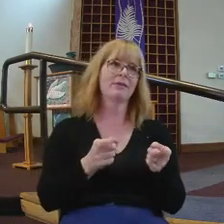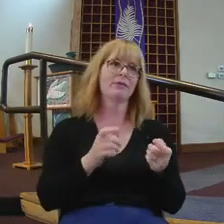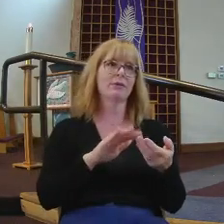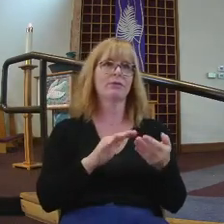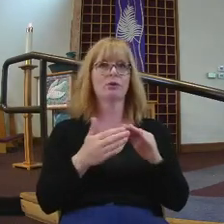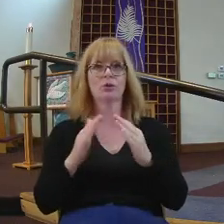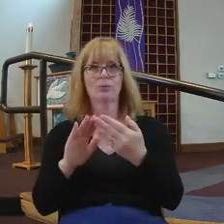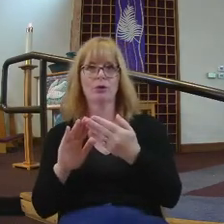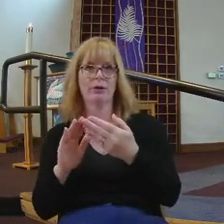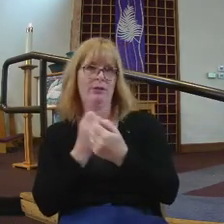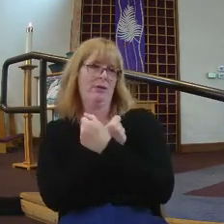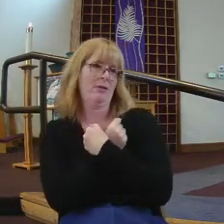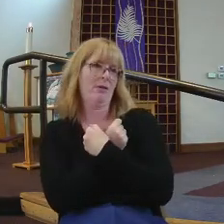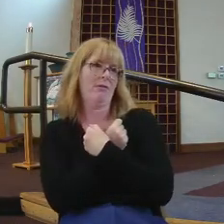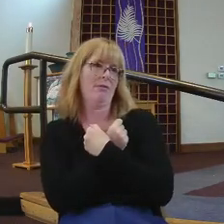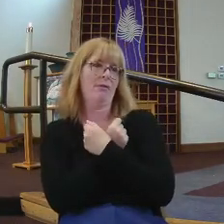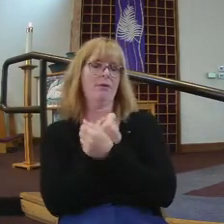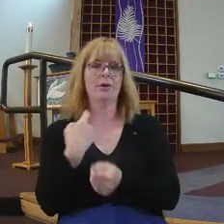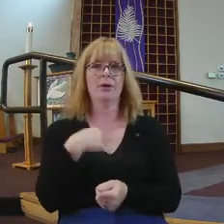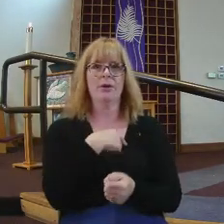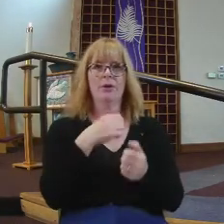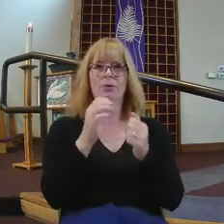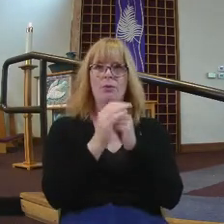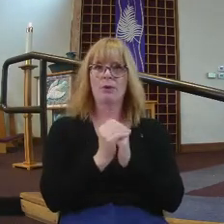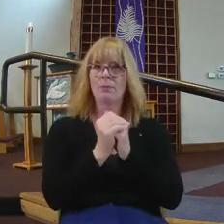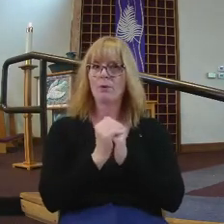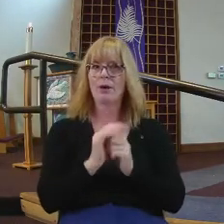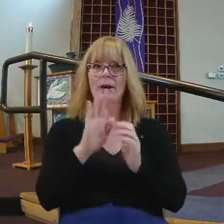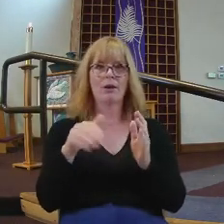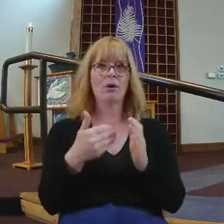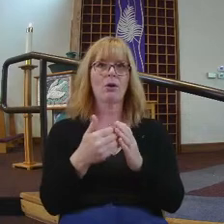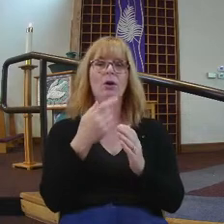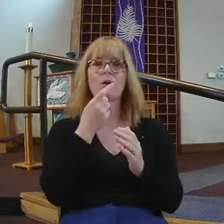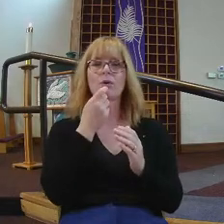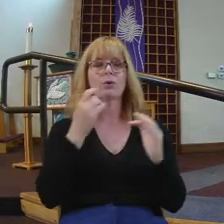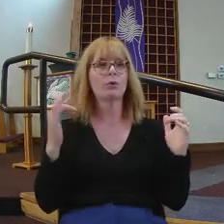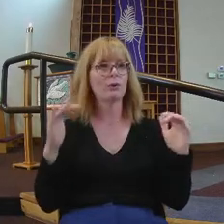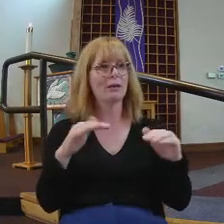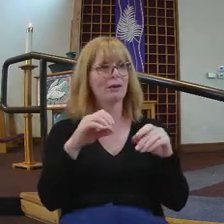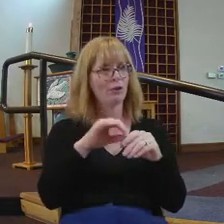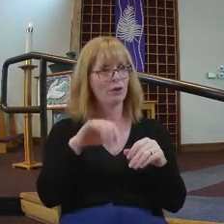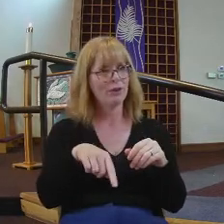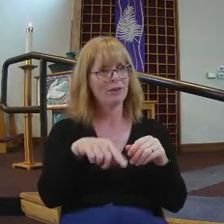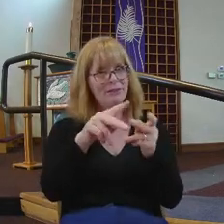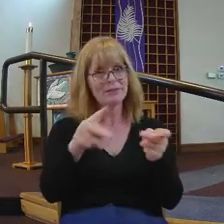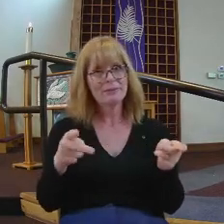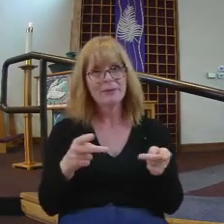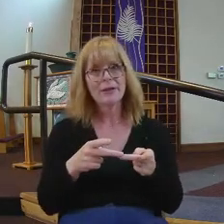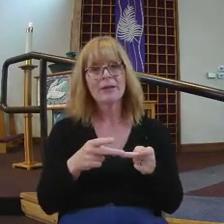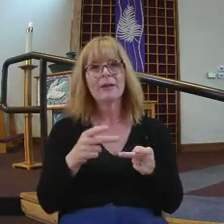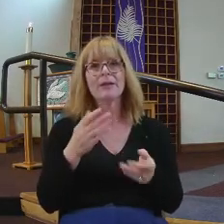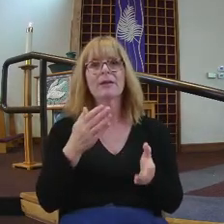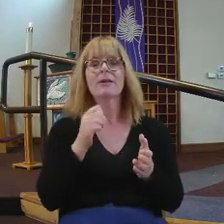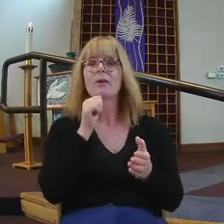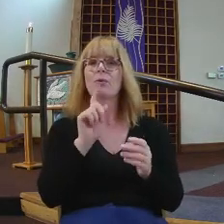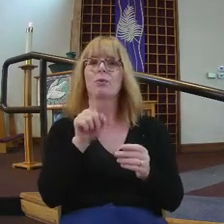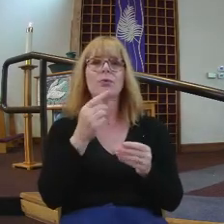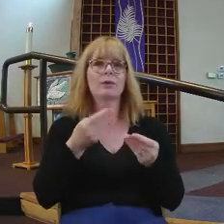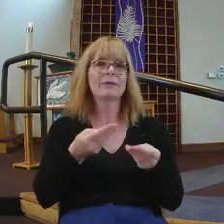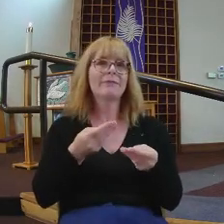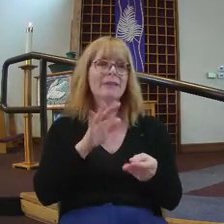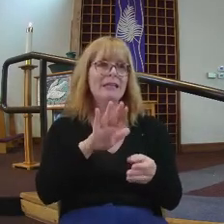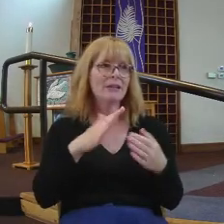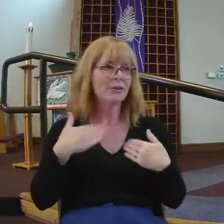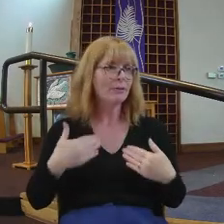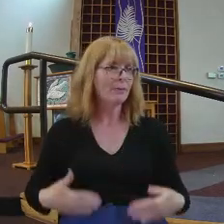love. We pray that all who gather in this space might feed not only their bodies, but